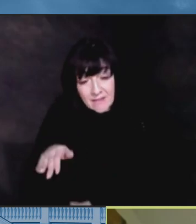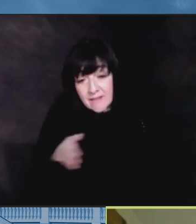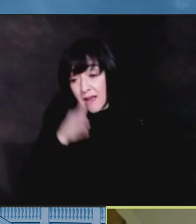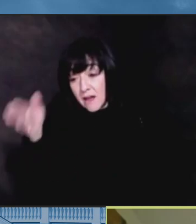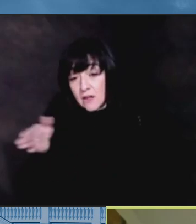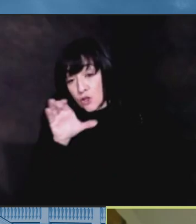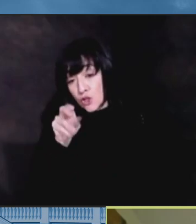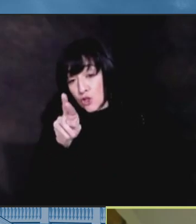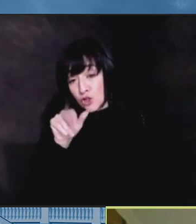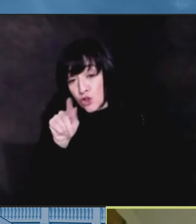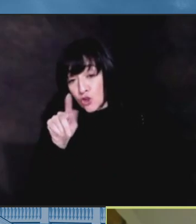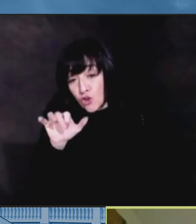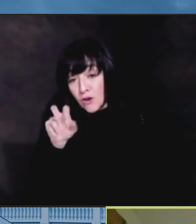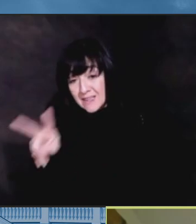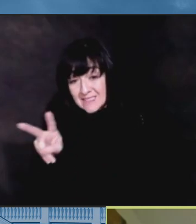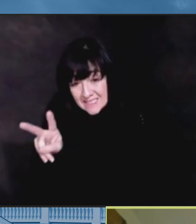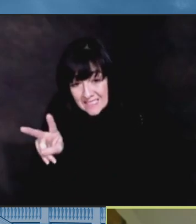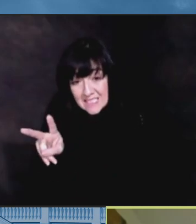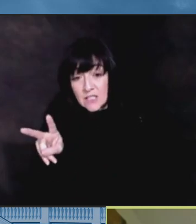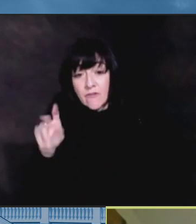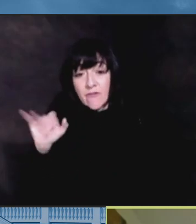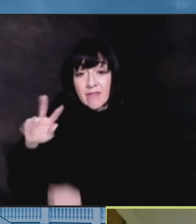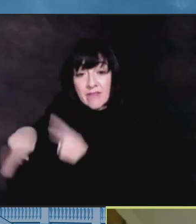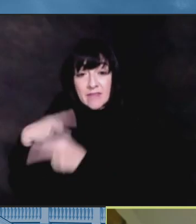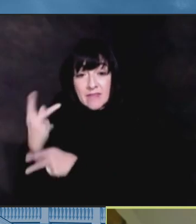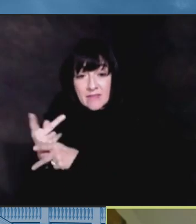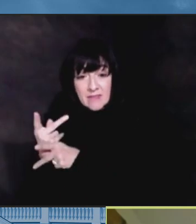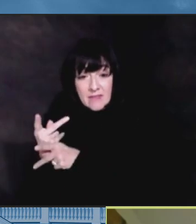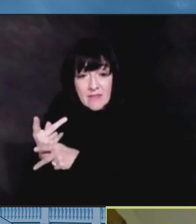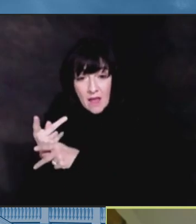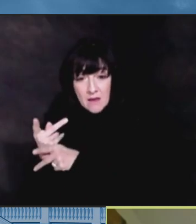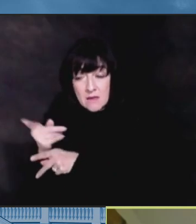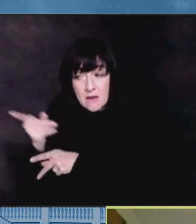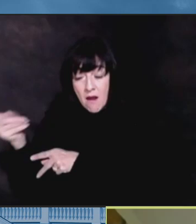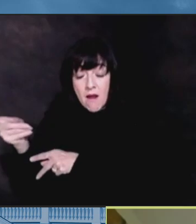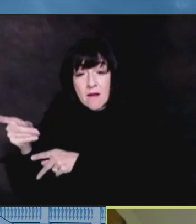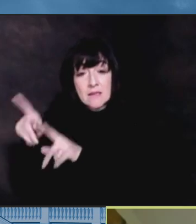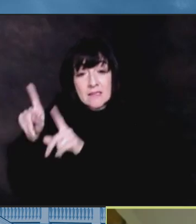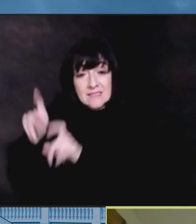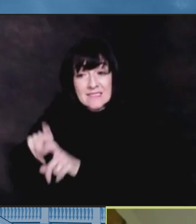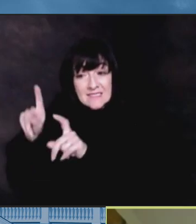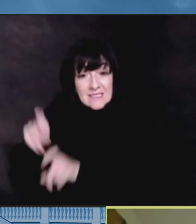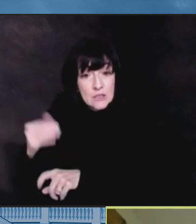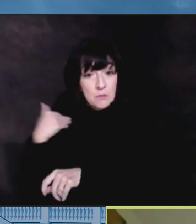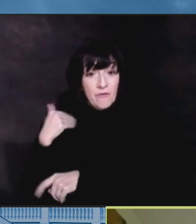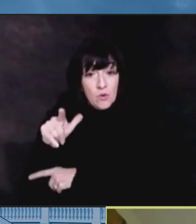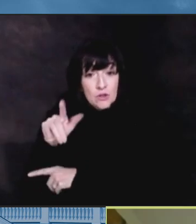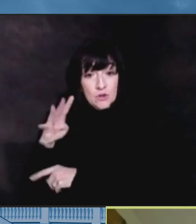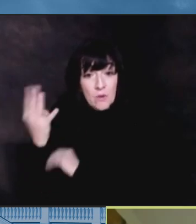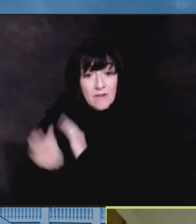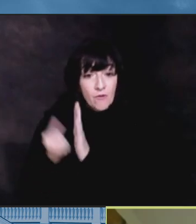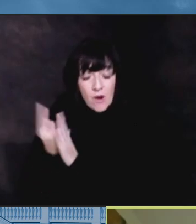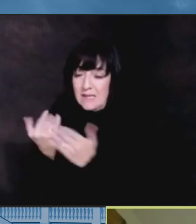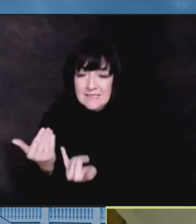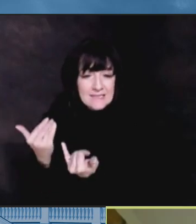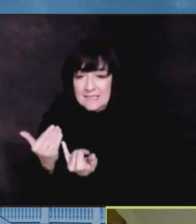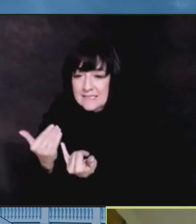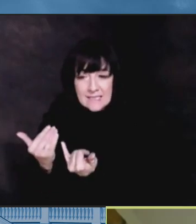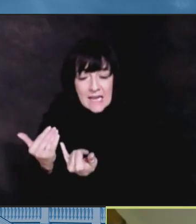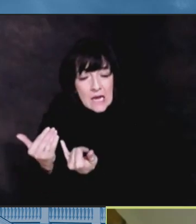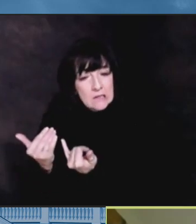24 hours. Because of the volume increase, we're up to about 50 hours right now. Some are turning around much